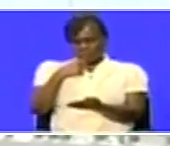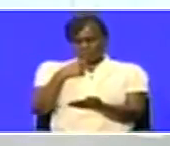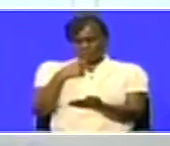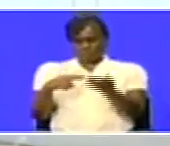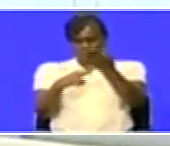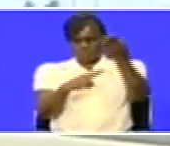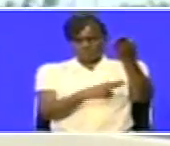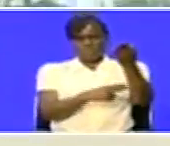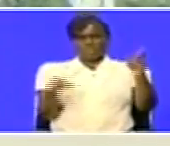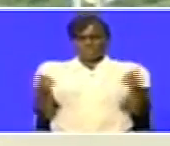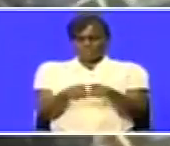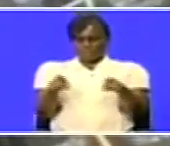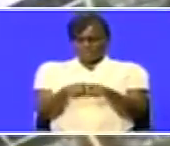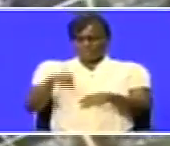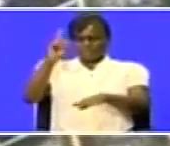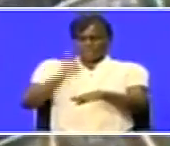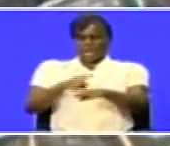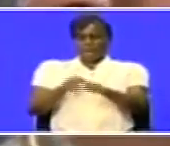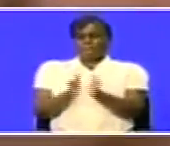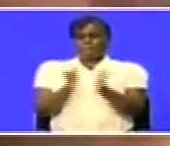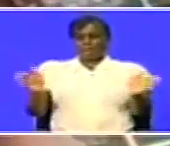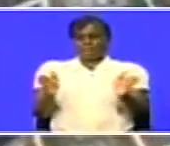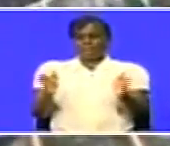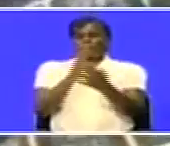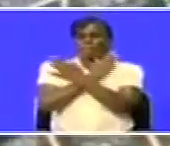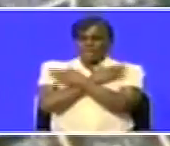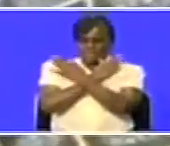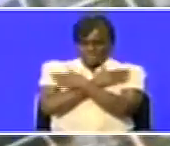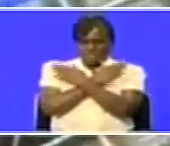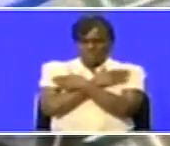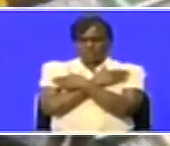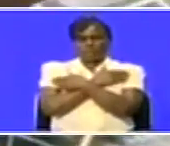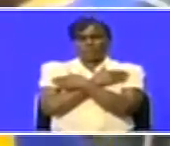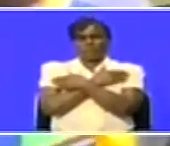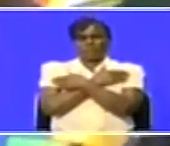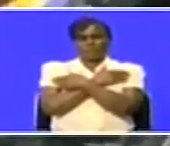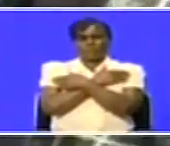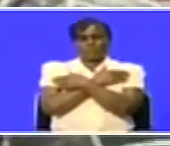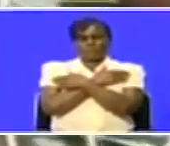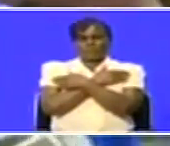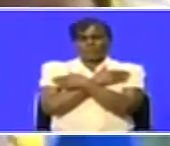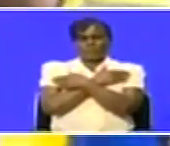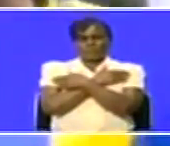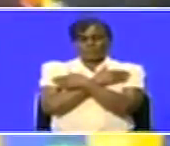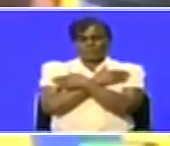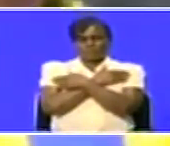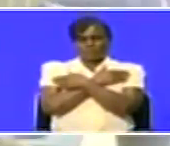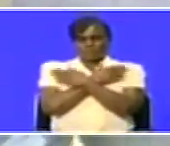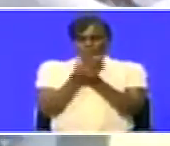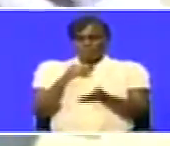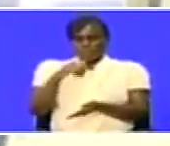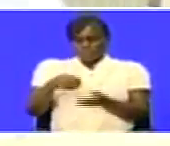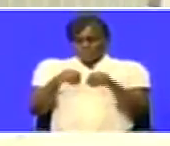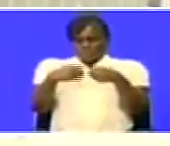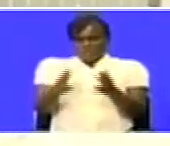Creek. The era of public-private partnerships is fast picking up, even as governments seek new business models to deliver